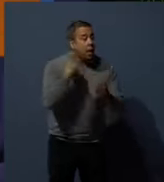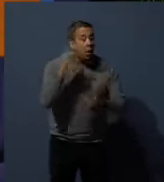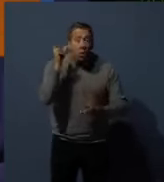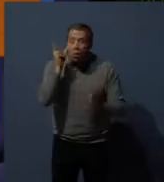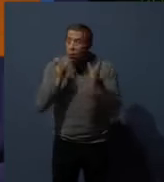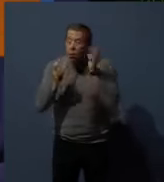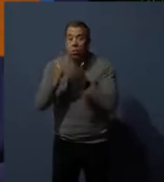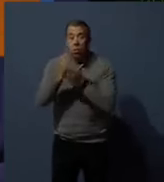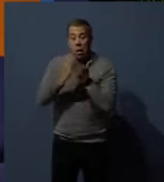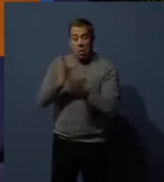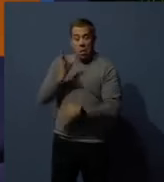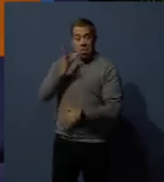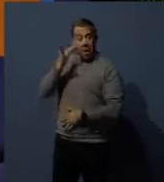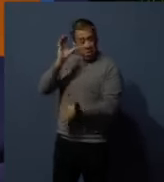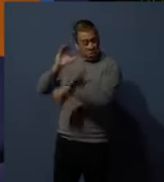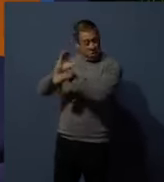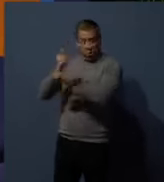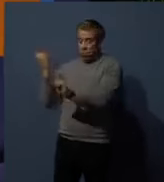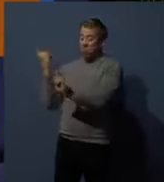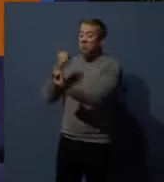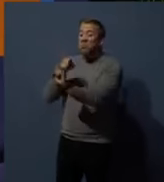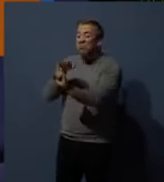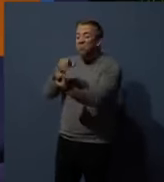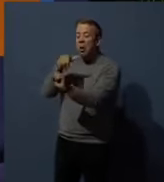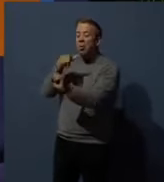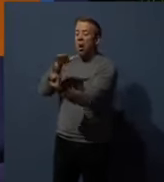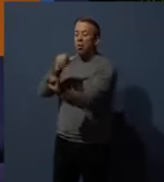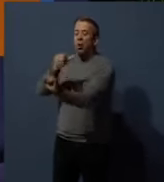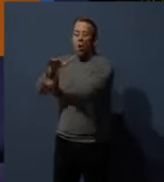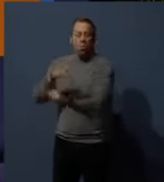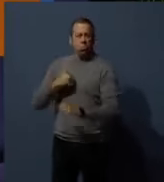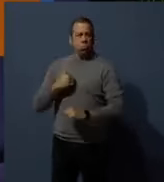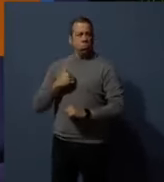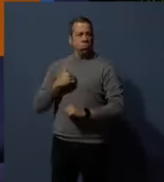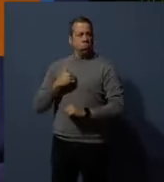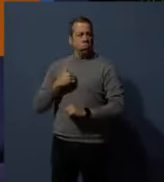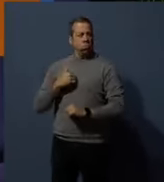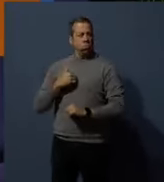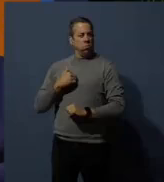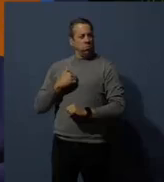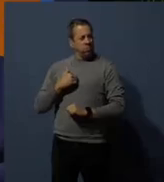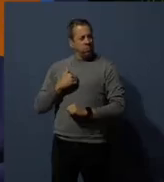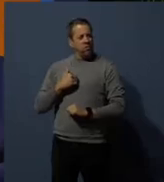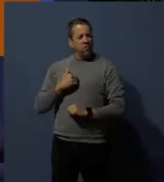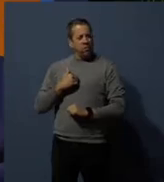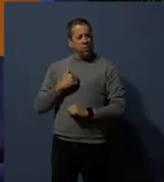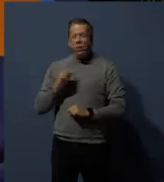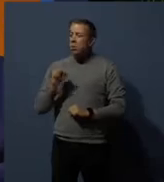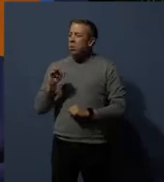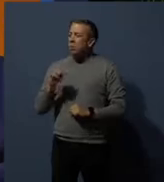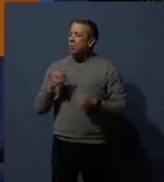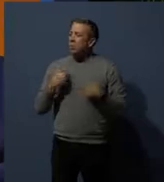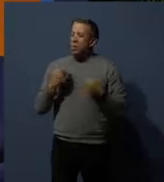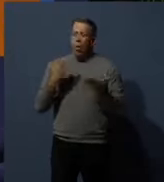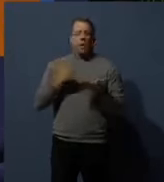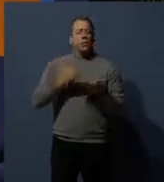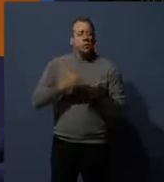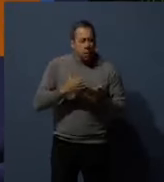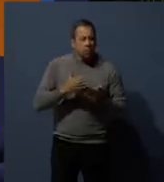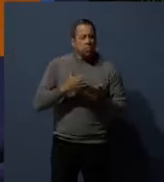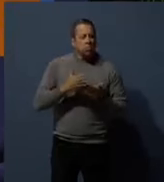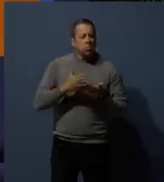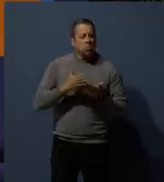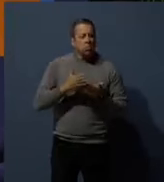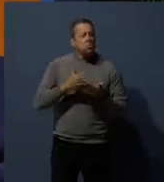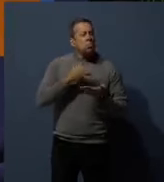we weren't asked to leave. And so this is the reality. And so the question I want you to think about for a moment, and just to get a consensus of who's in the